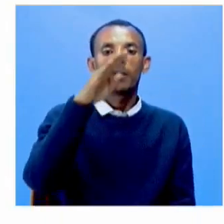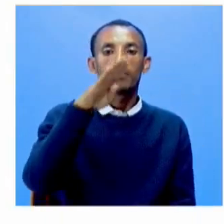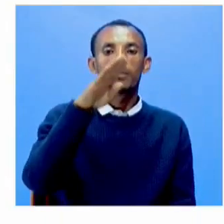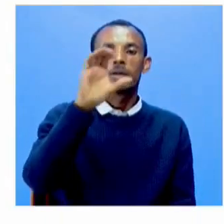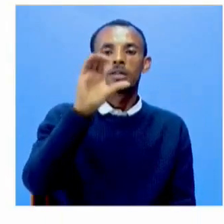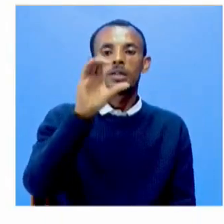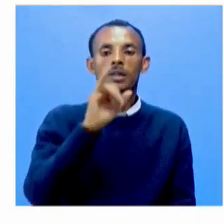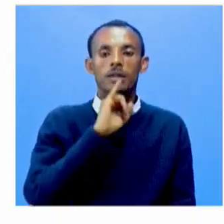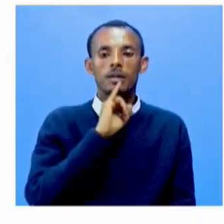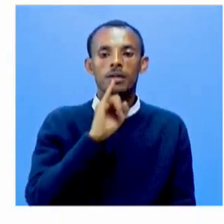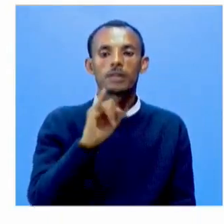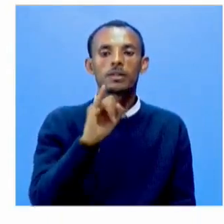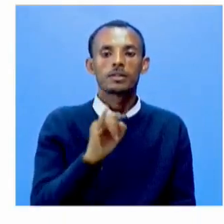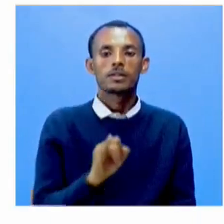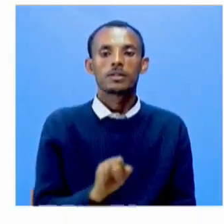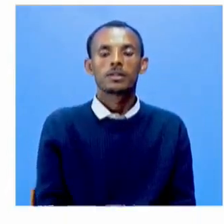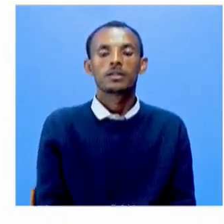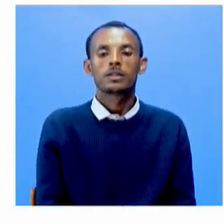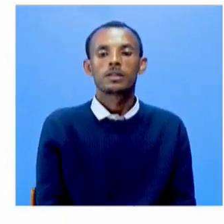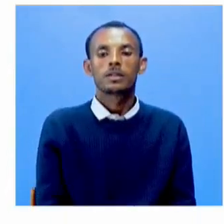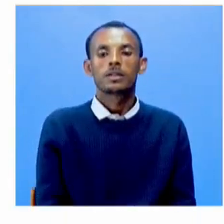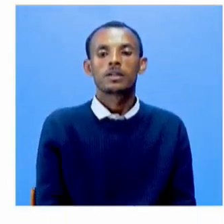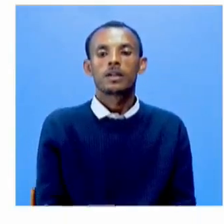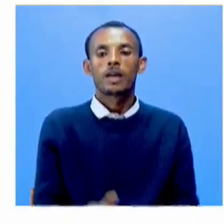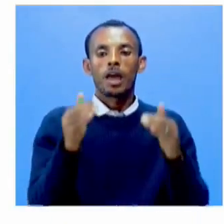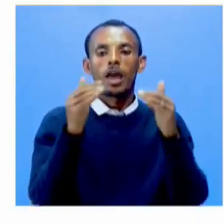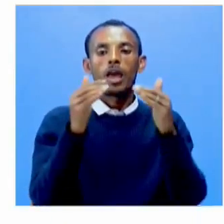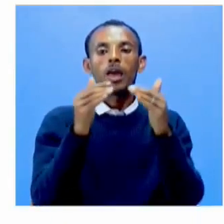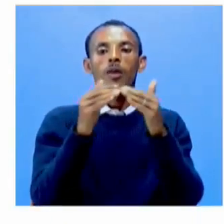is equilateral triangle.